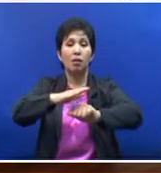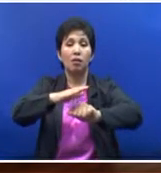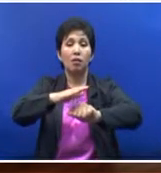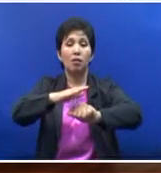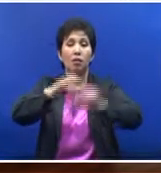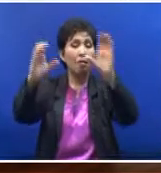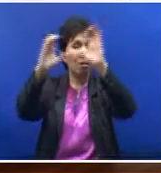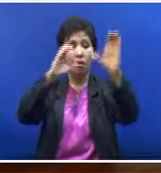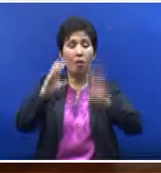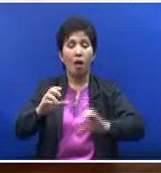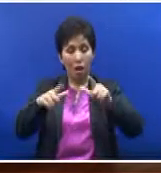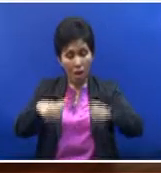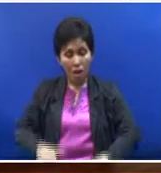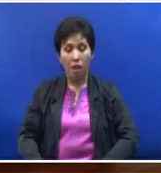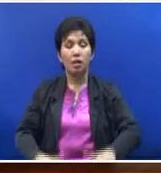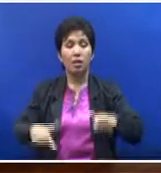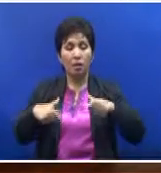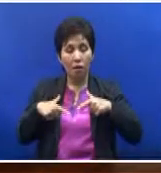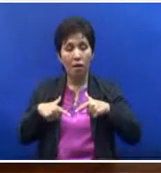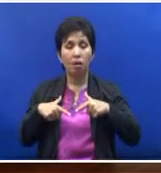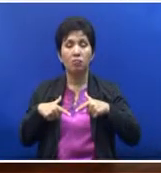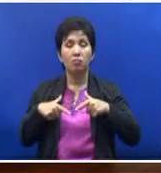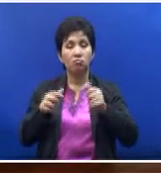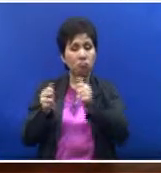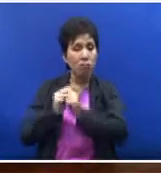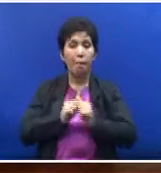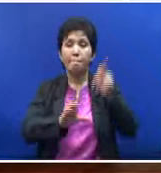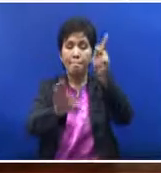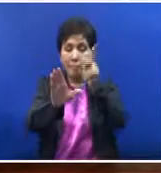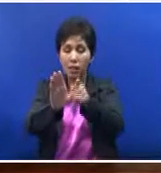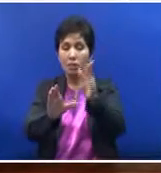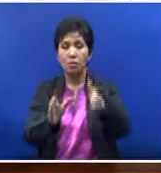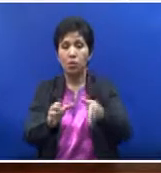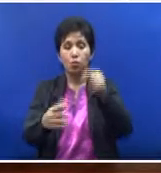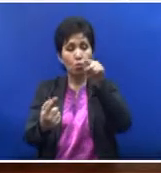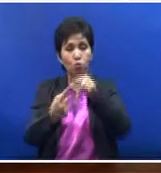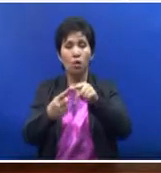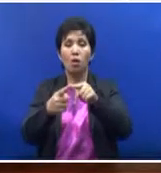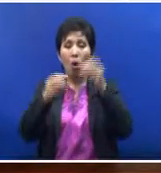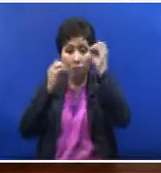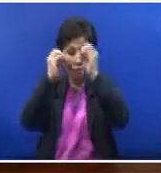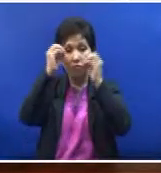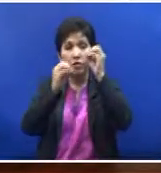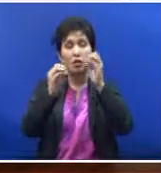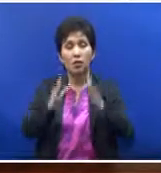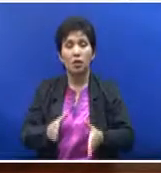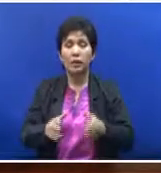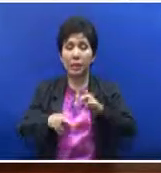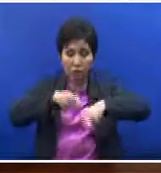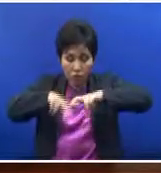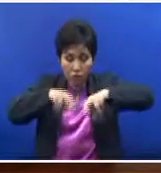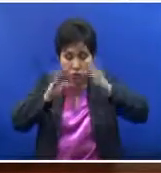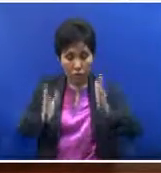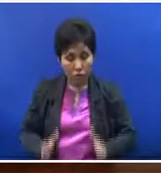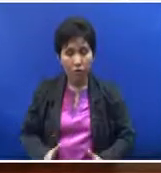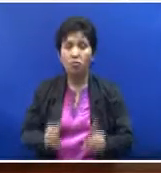have to live together. Okay, have to participate in the observation. So meaning that the researcher have